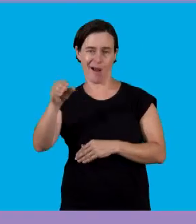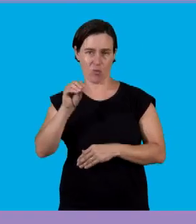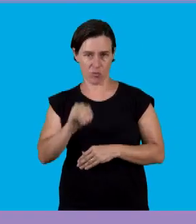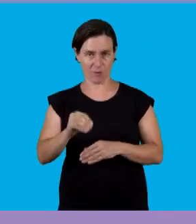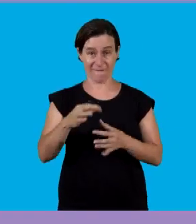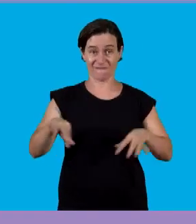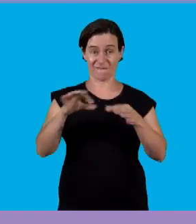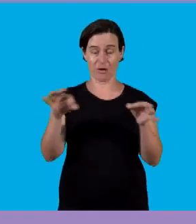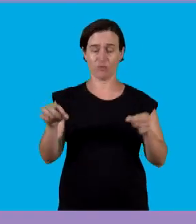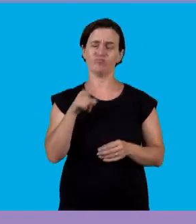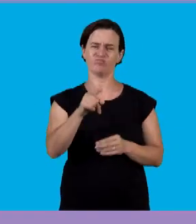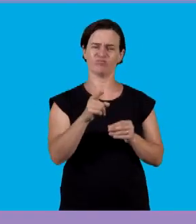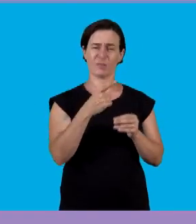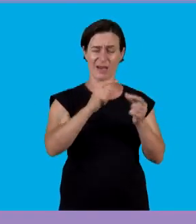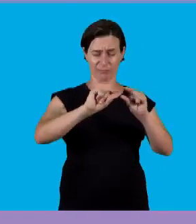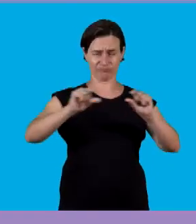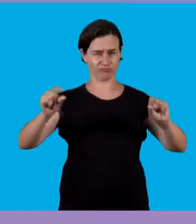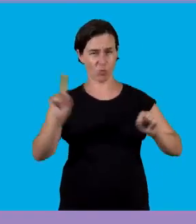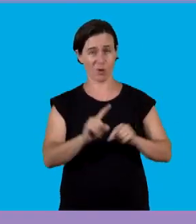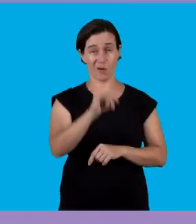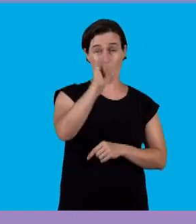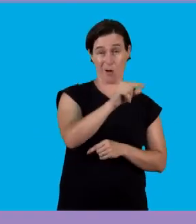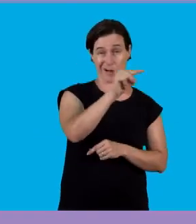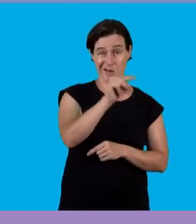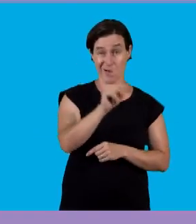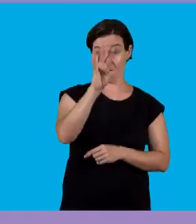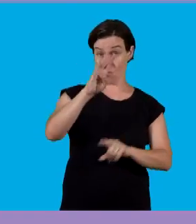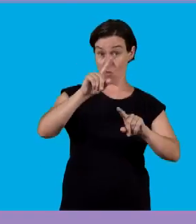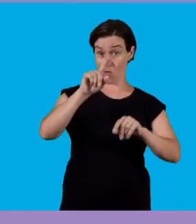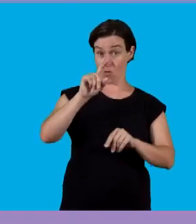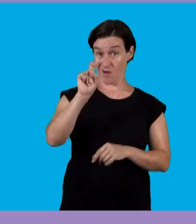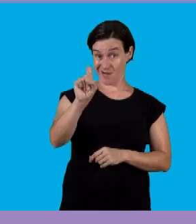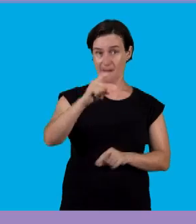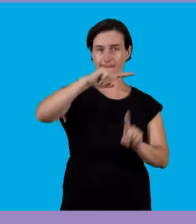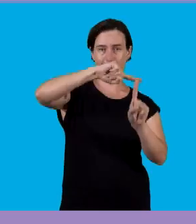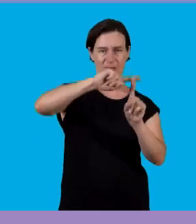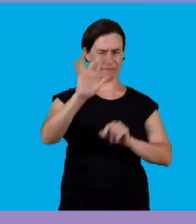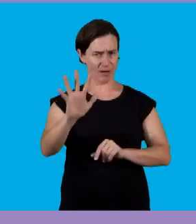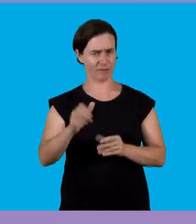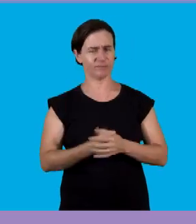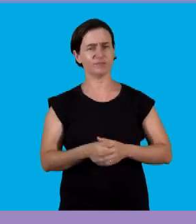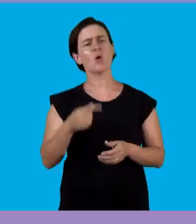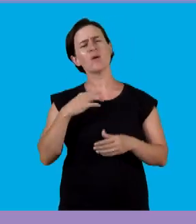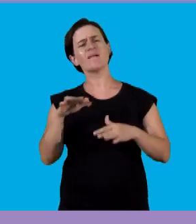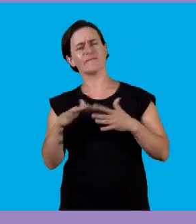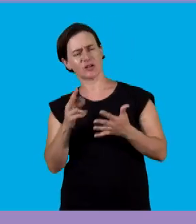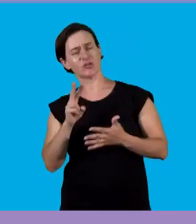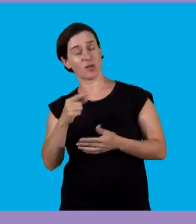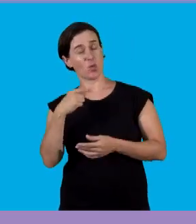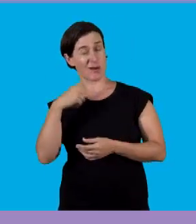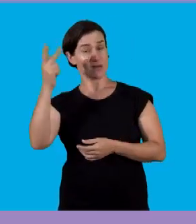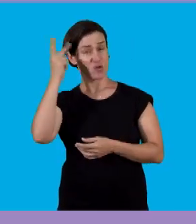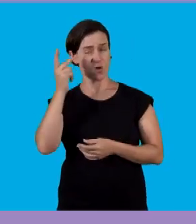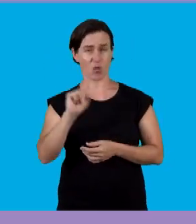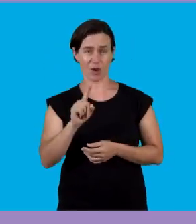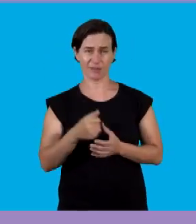equation. So we have been given an equation of y is equals to 4x plus 5. But of course, as we have seen in the previous questions, we